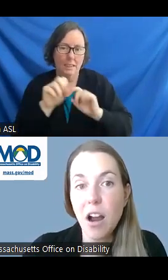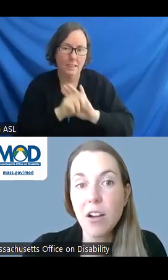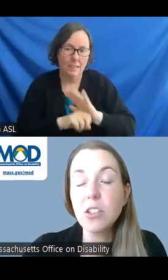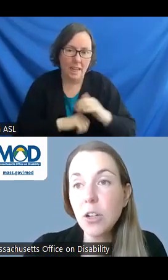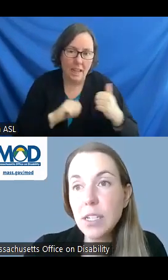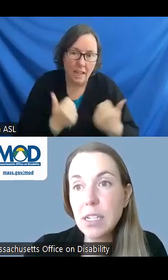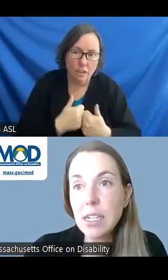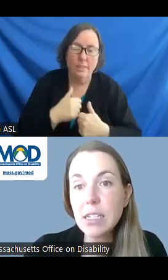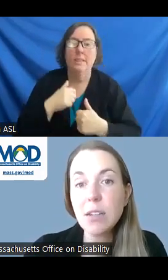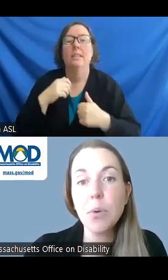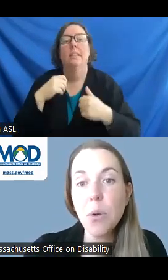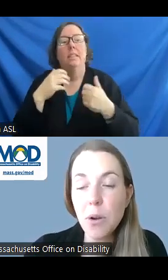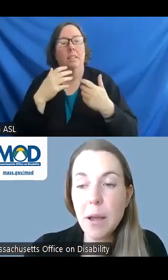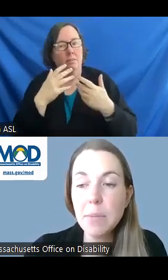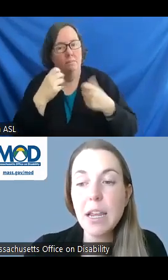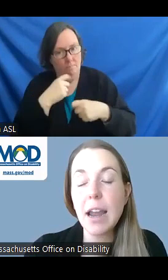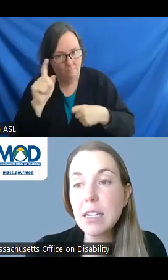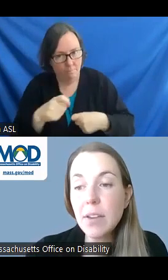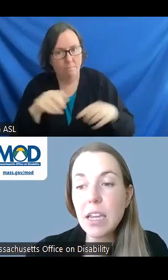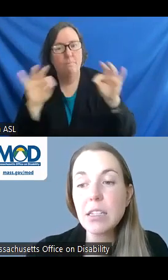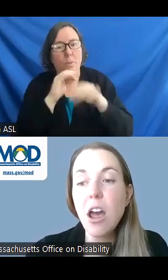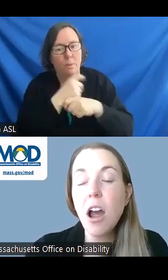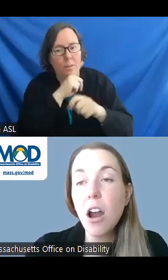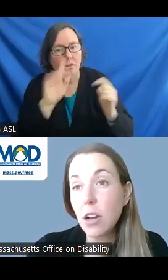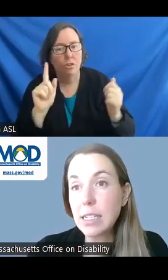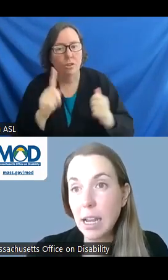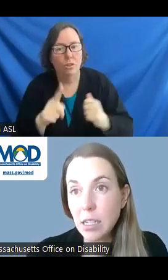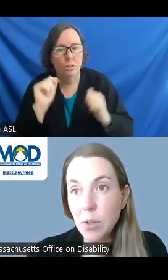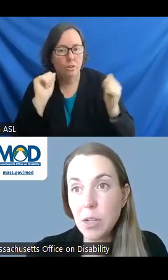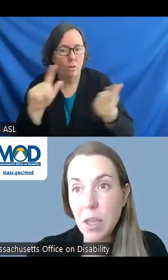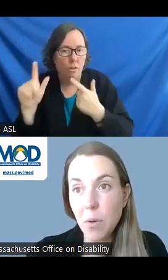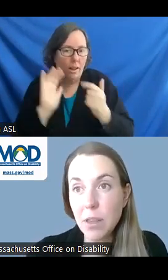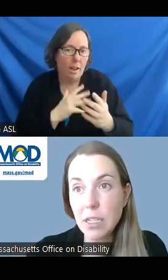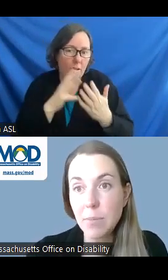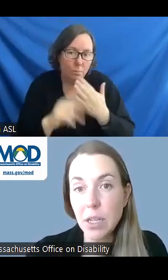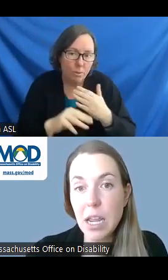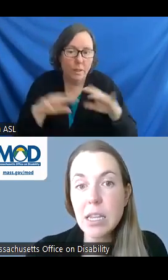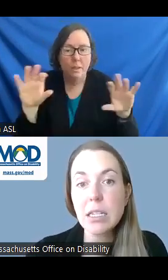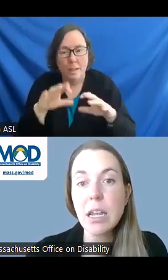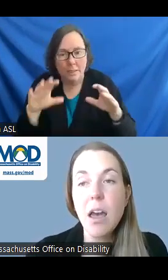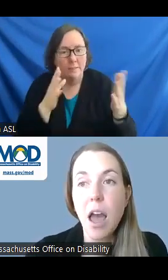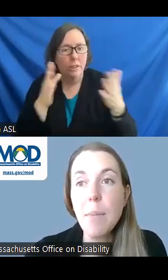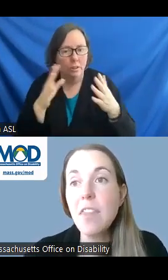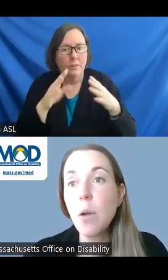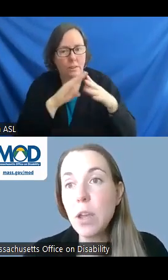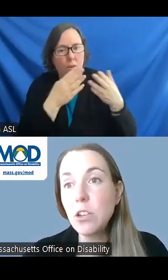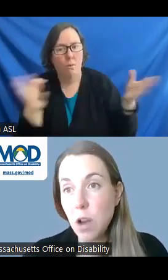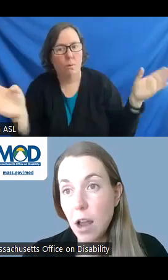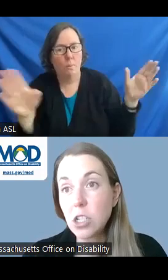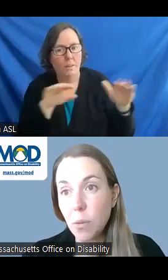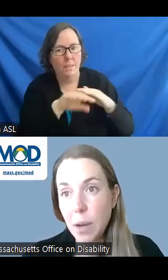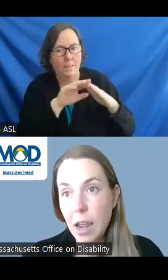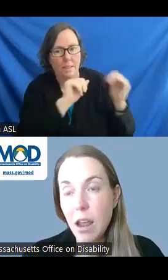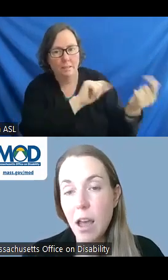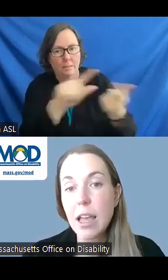that our services, programs, and activities are accessible to people with disabilities, and that we do